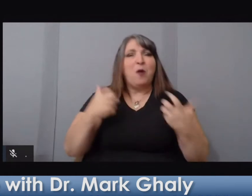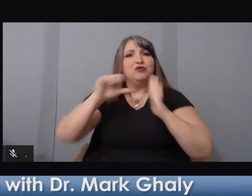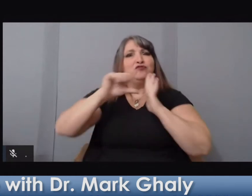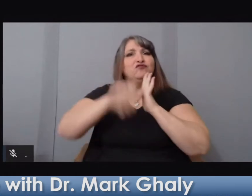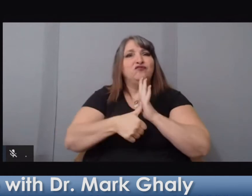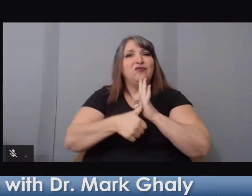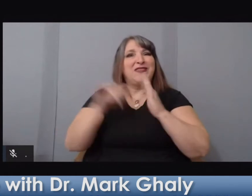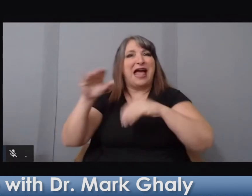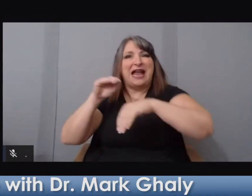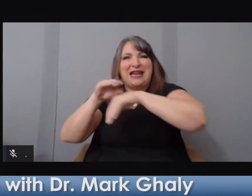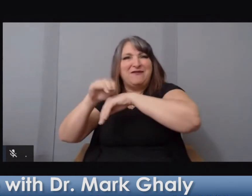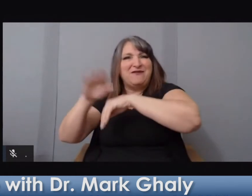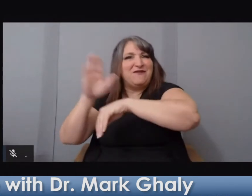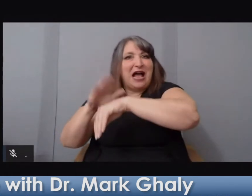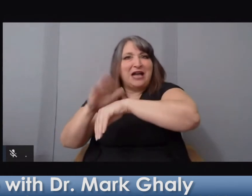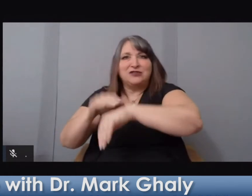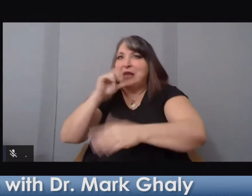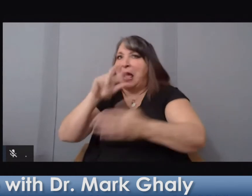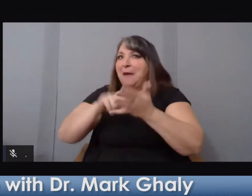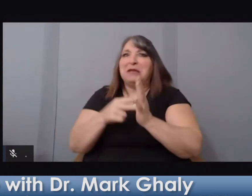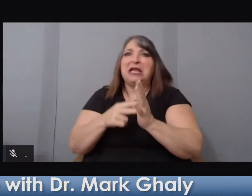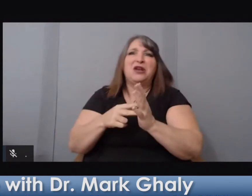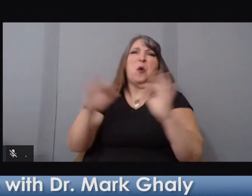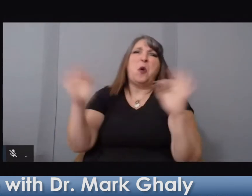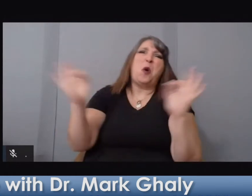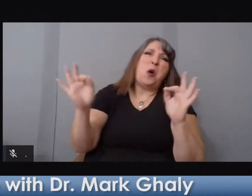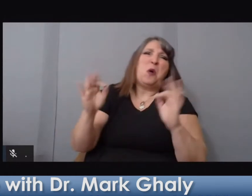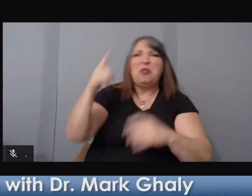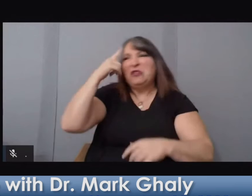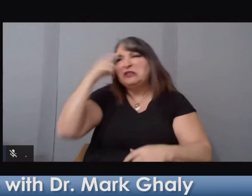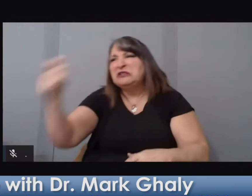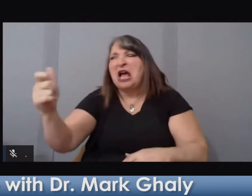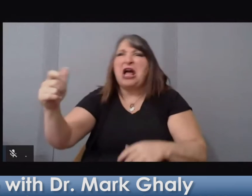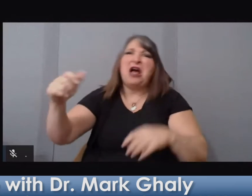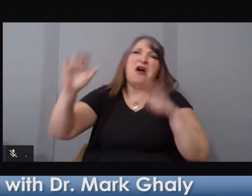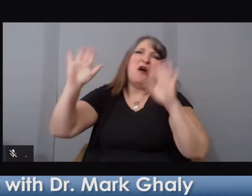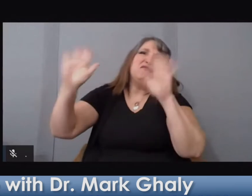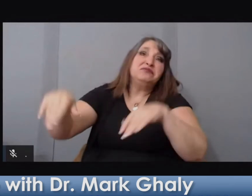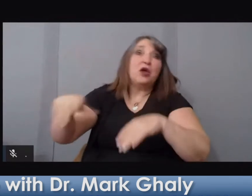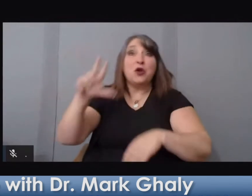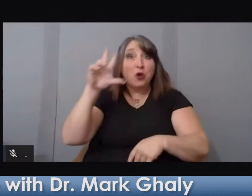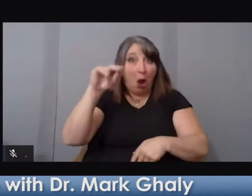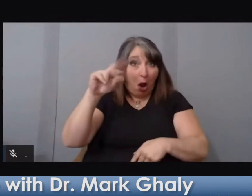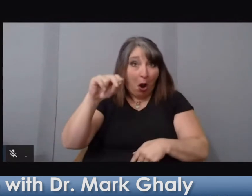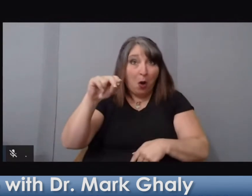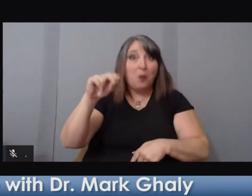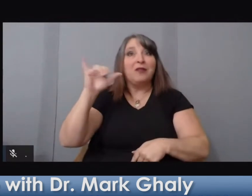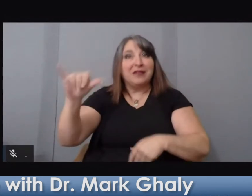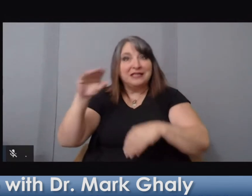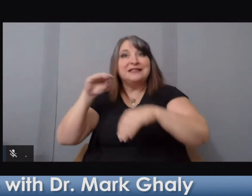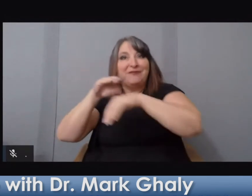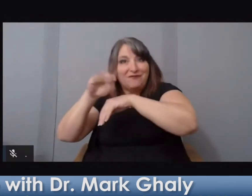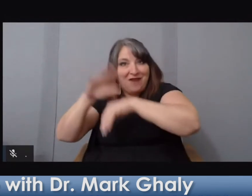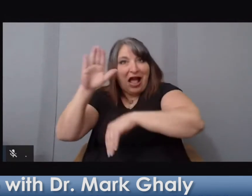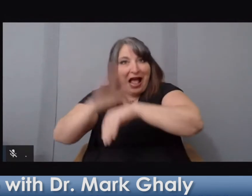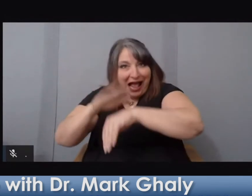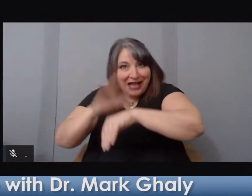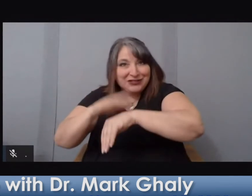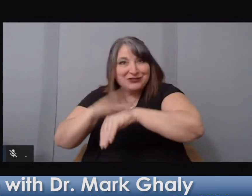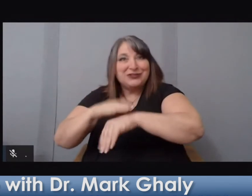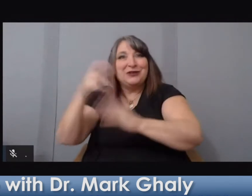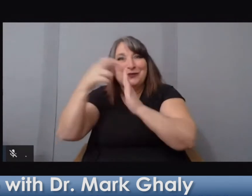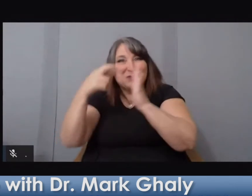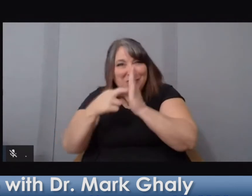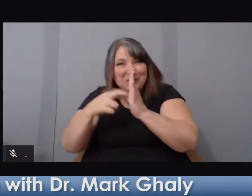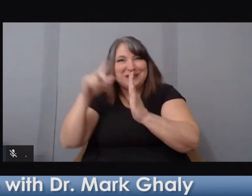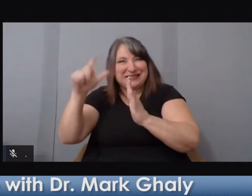advisory doesn't weaken any part of the message. We believe that this is an important part of how we keep transmission